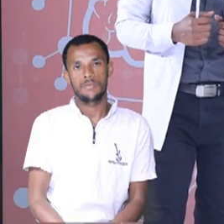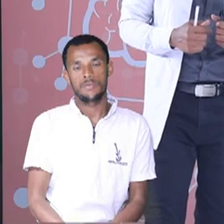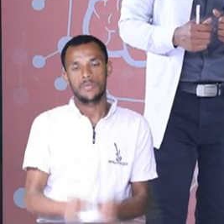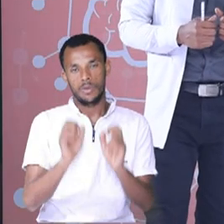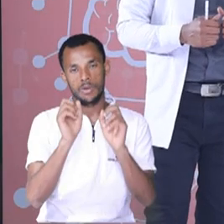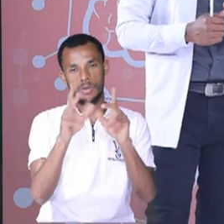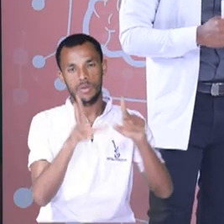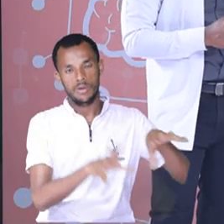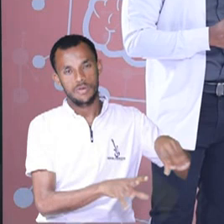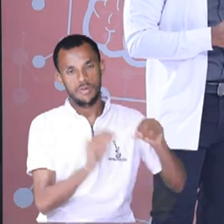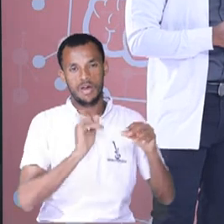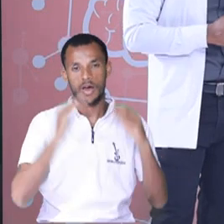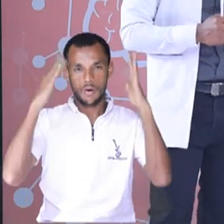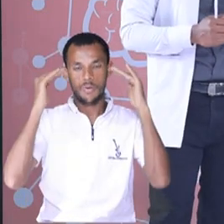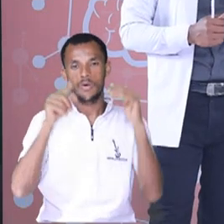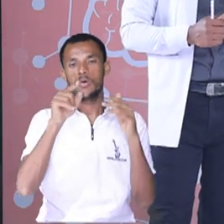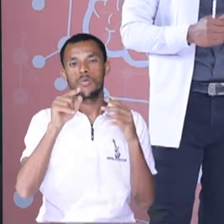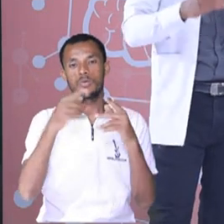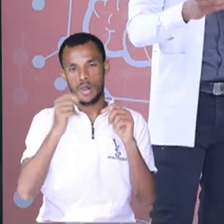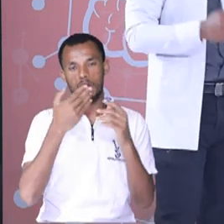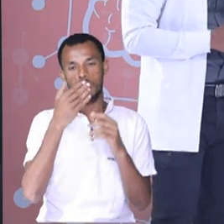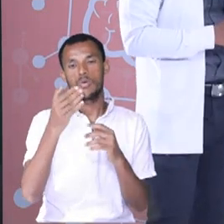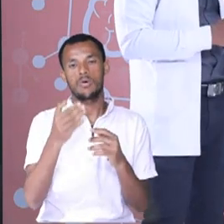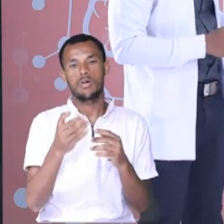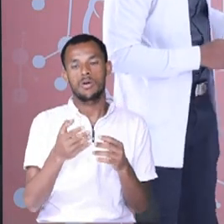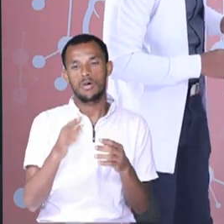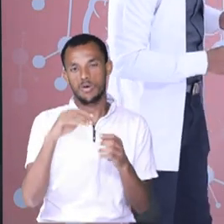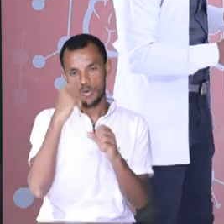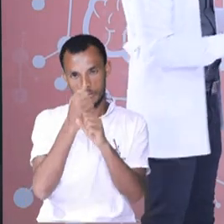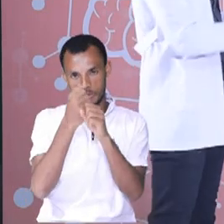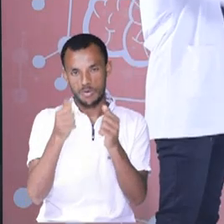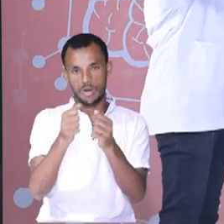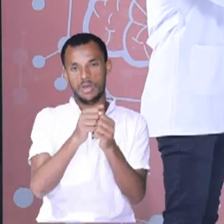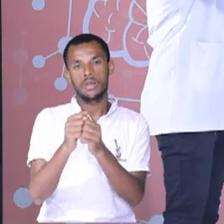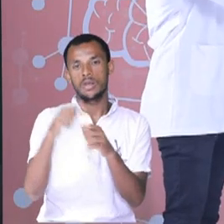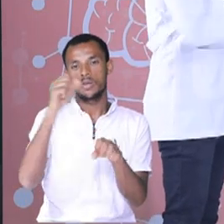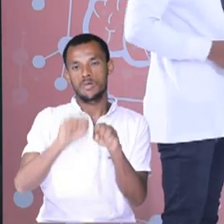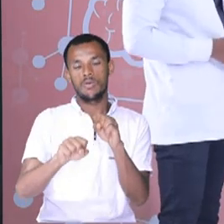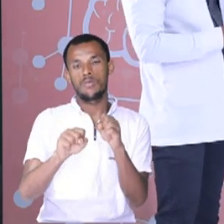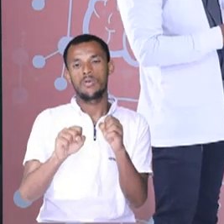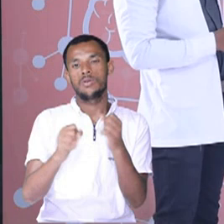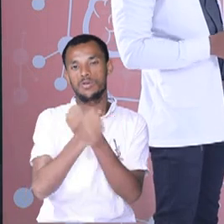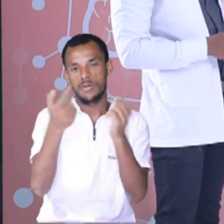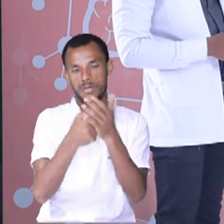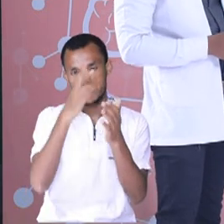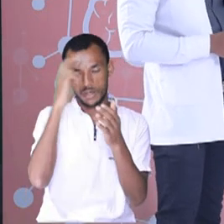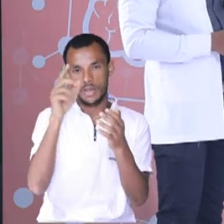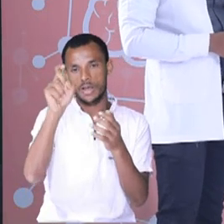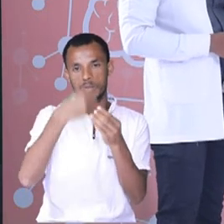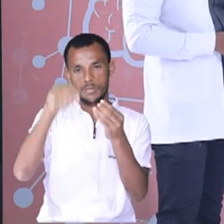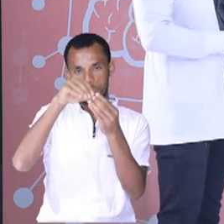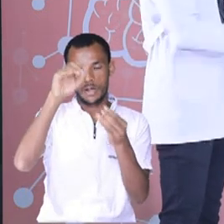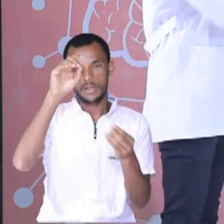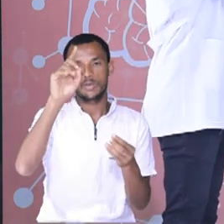Okay, students, I hope you tried good. Let's do it together. So, solving in this case, x plus 1